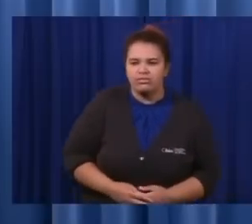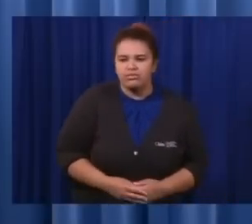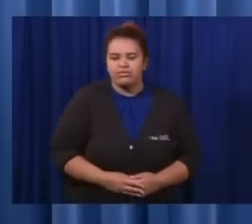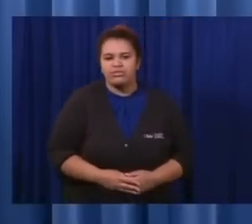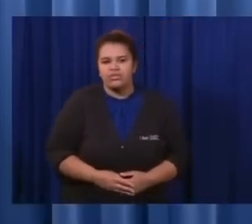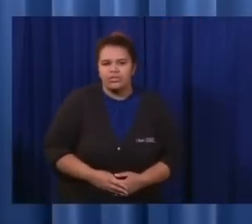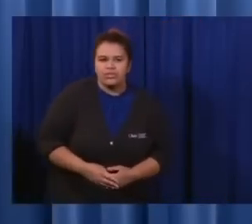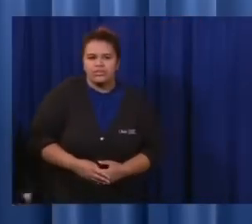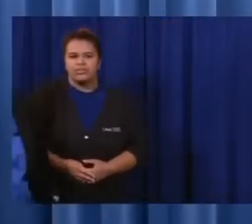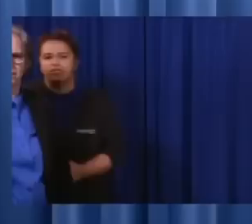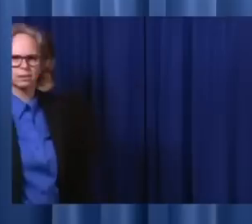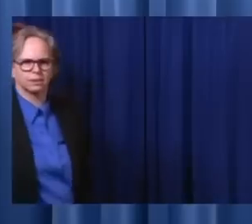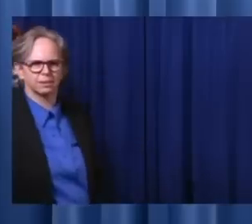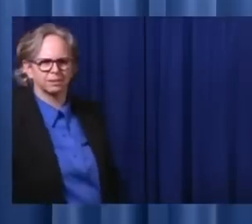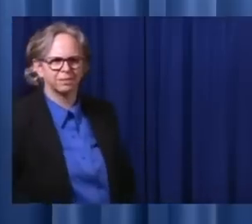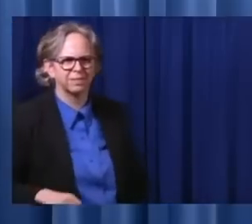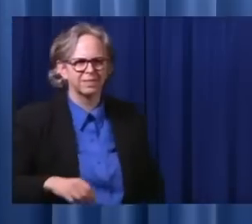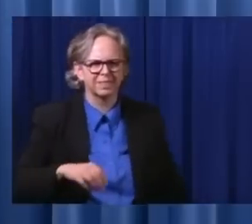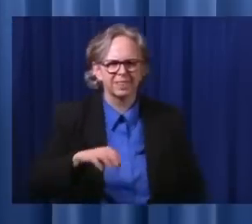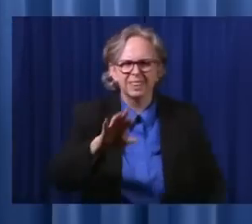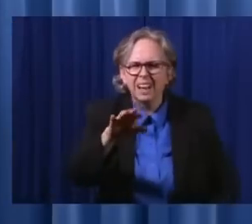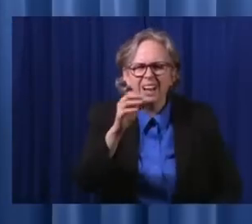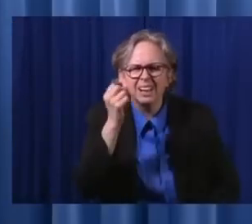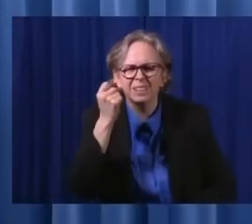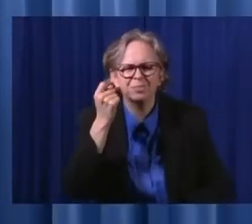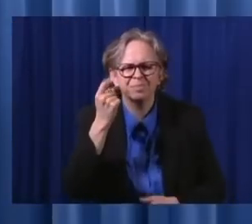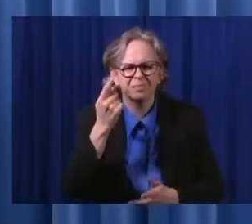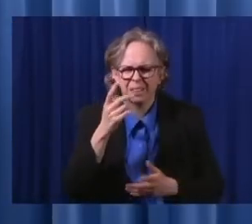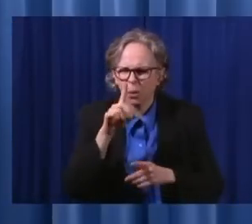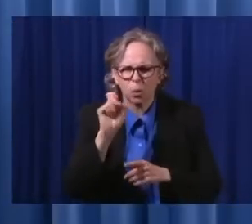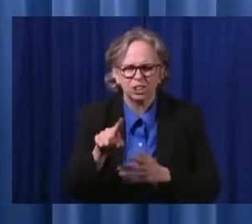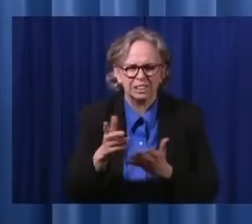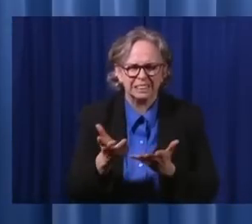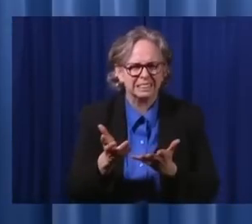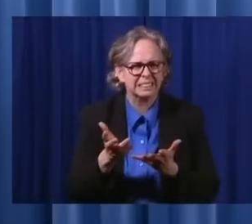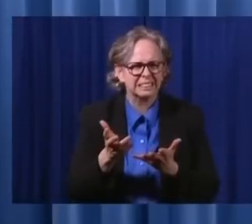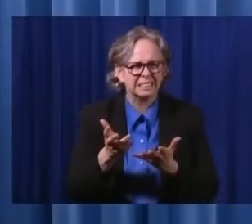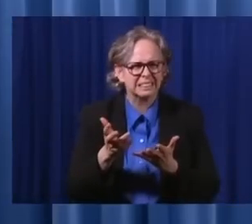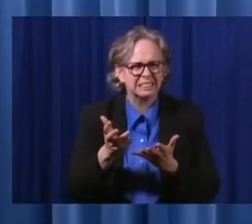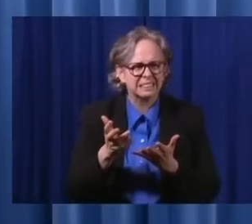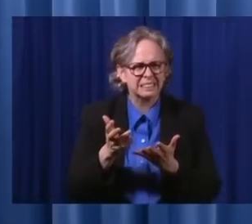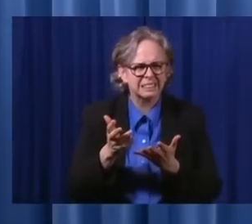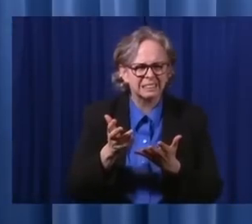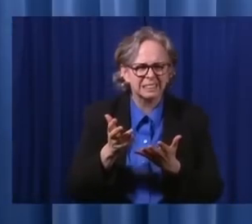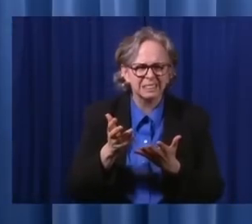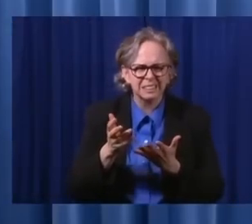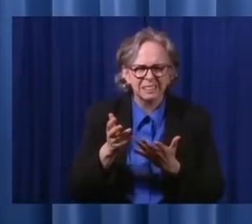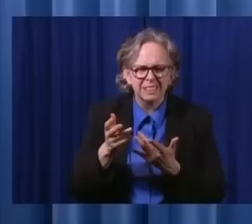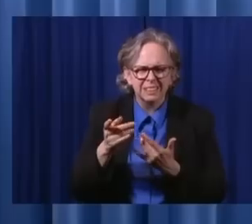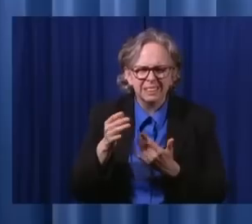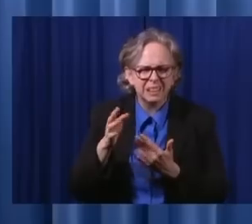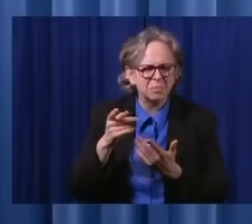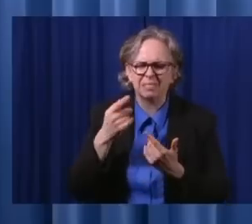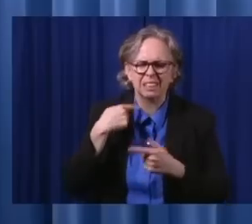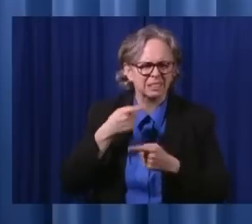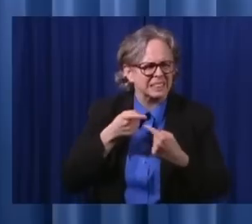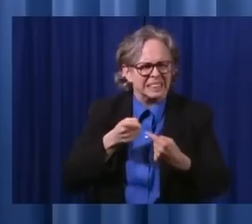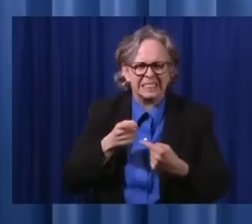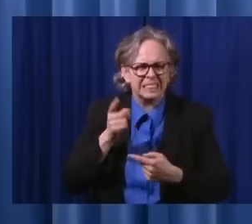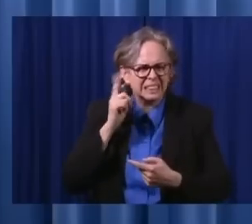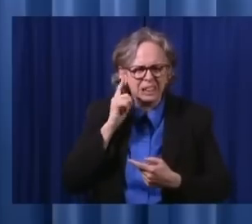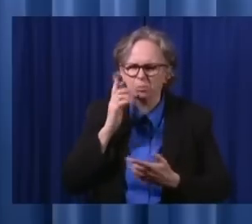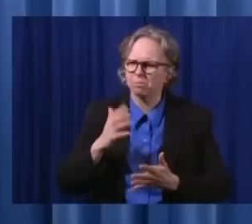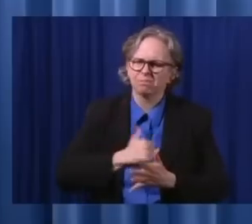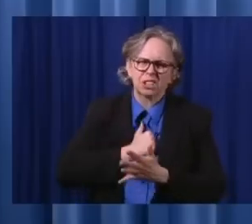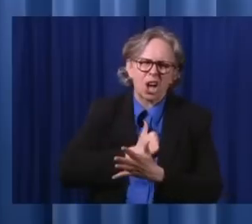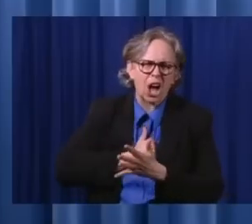Not sure I got that. It was very difficult for us to, Yeah, to hear that. we're having trouble today. I don't know what's, and I